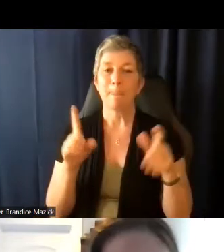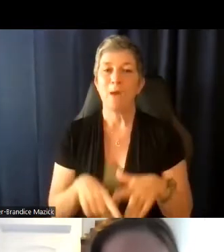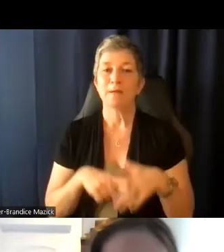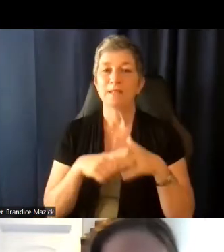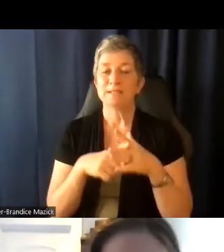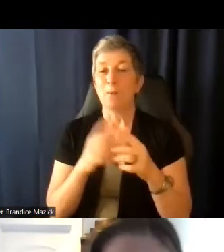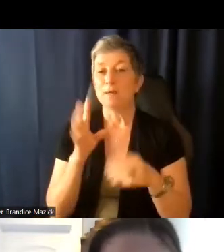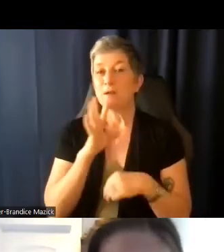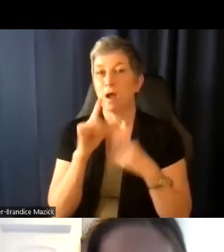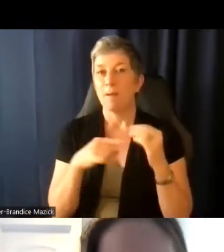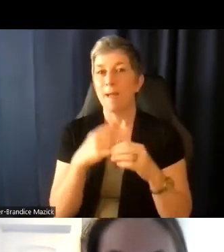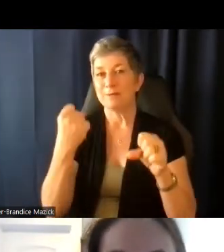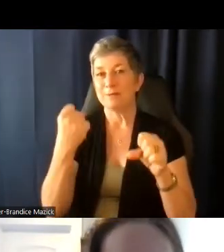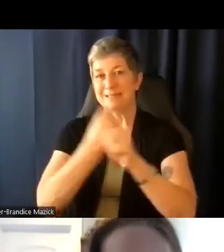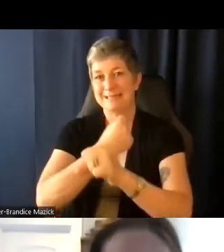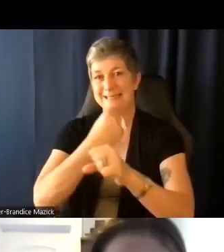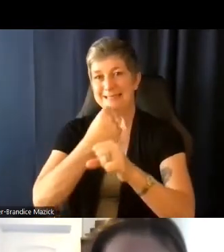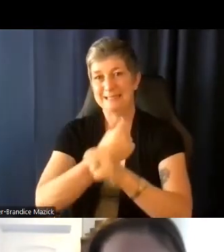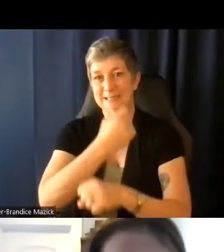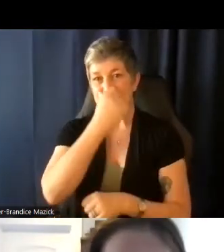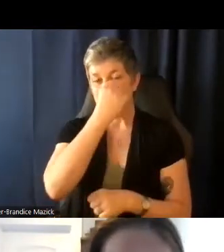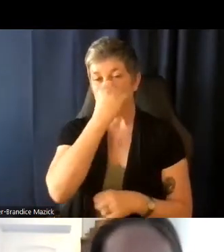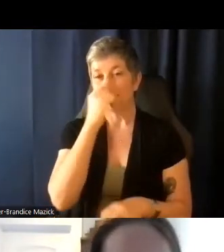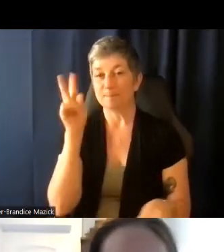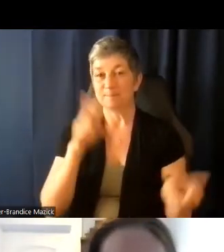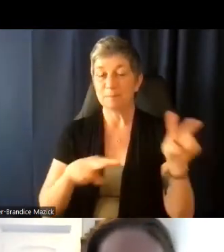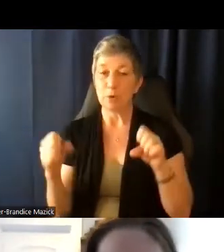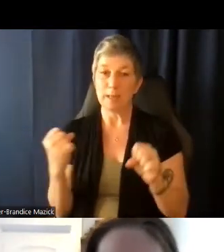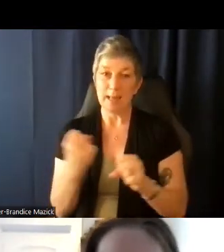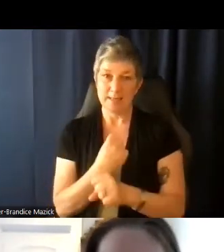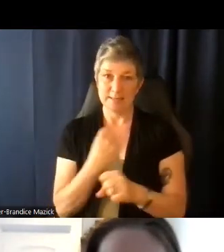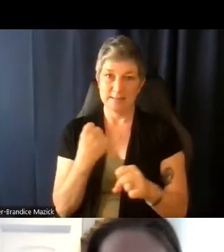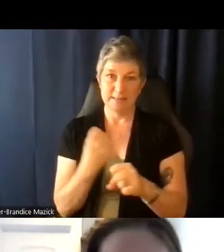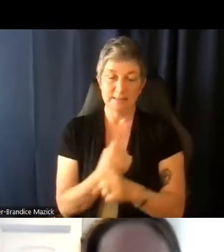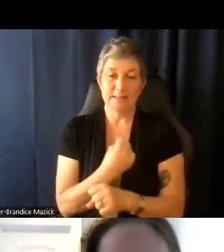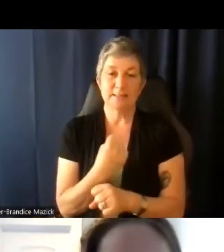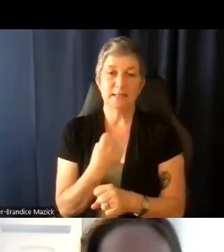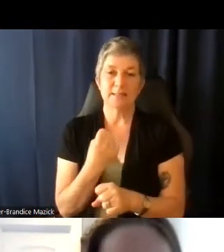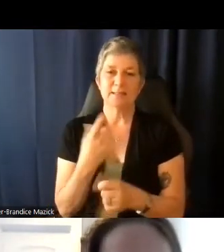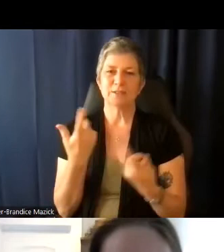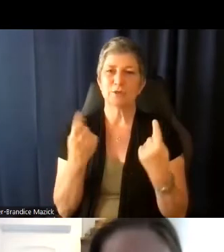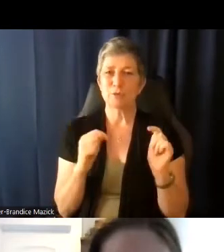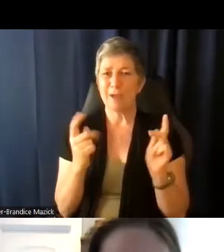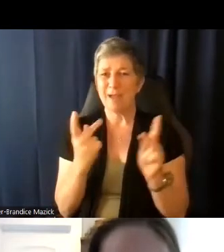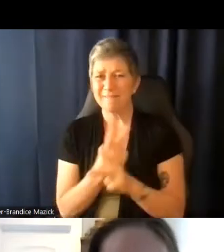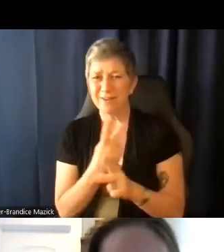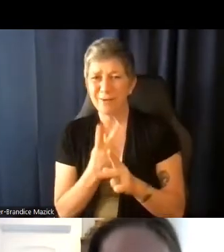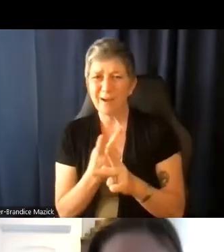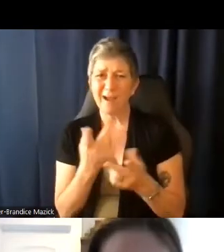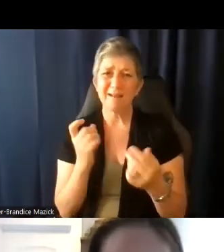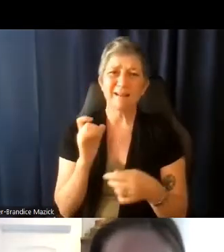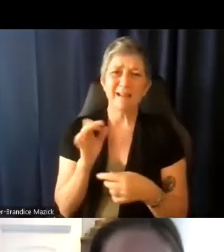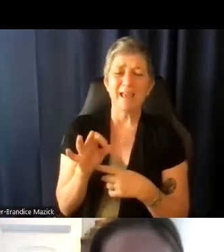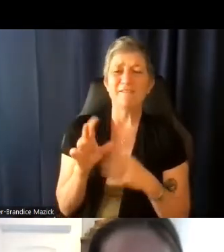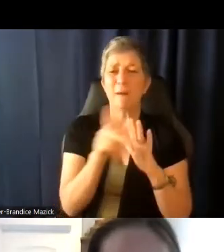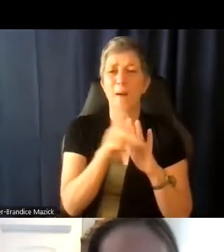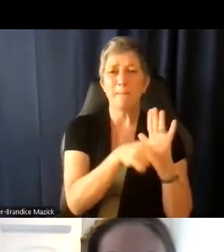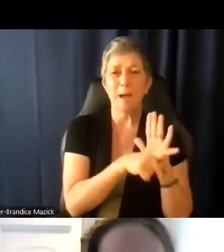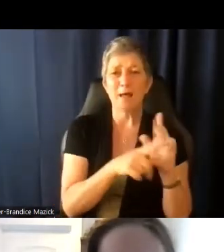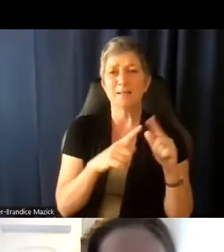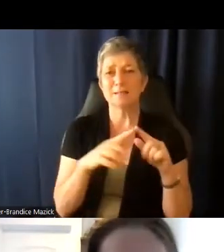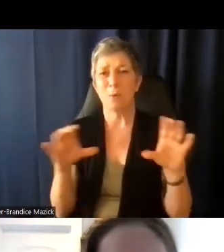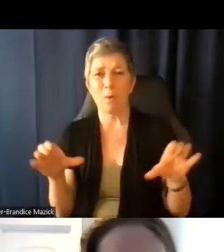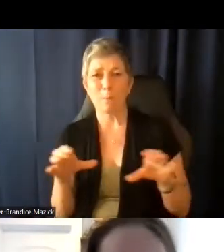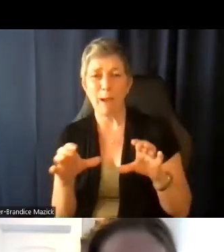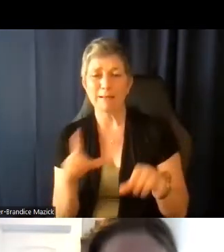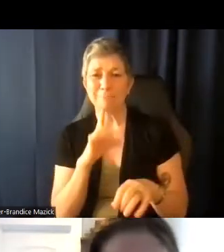talking about statistics, looking at statistics to try to figure out whether a policy or a practice